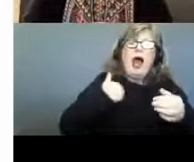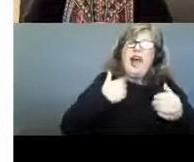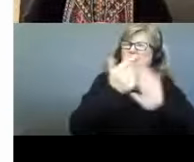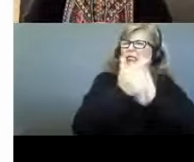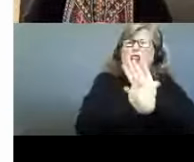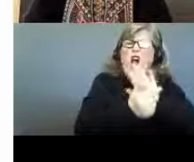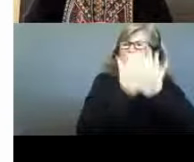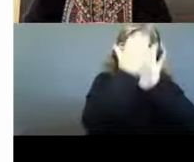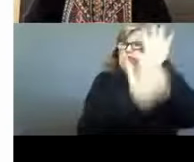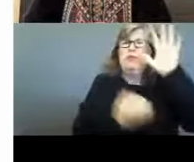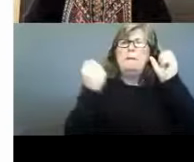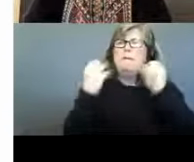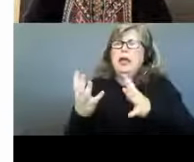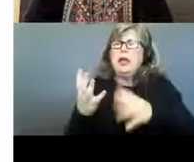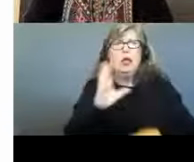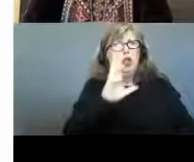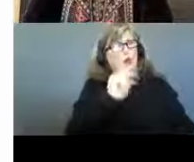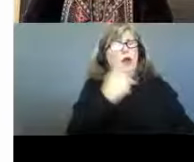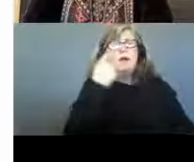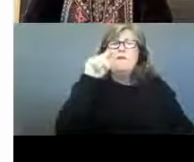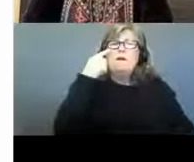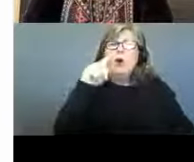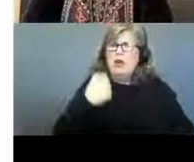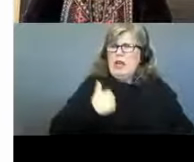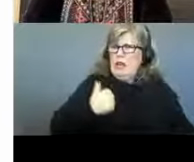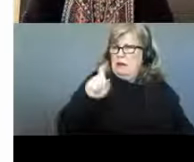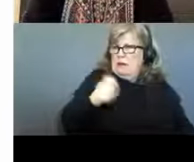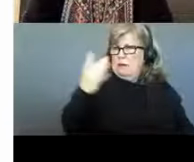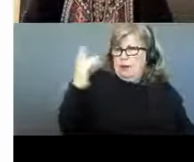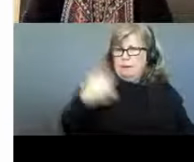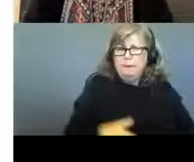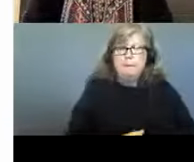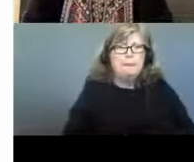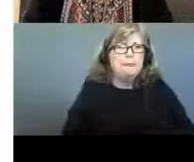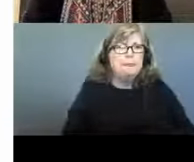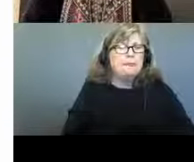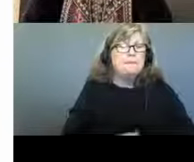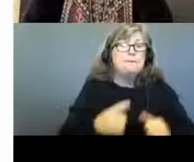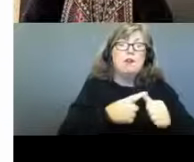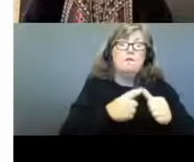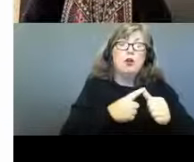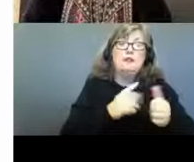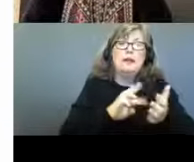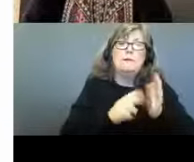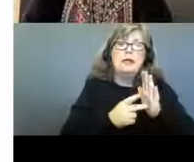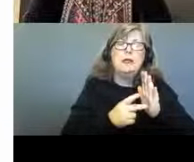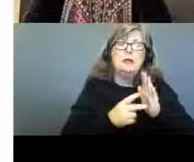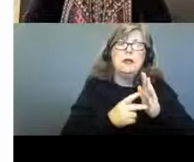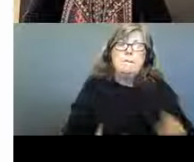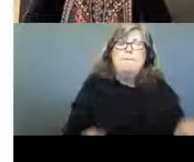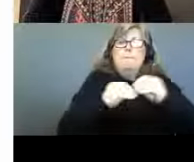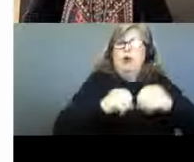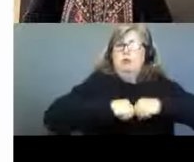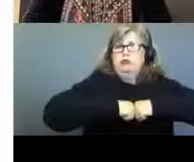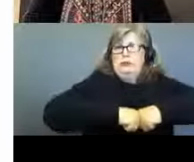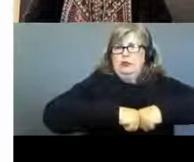UN convention in Canada? Well, first of all, it gives an extra layer of protection, particularly